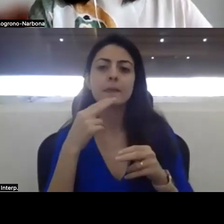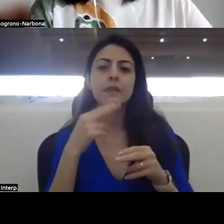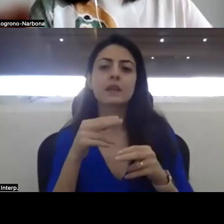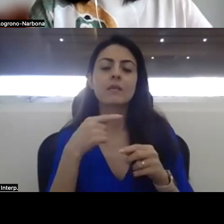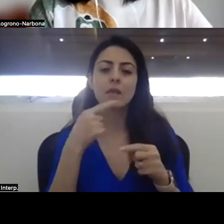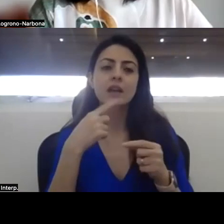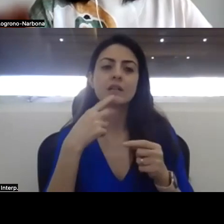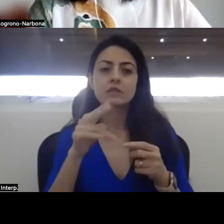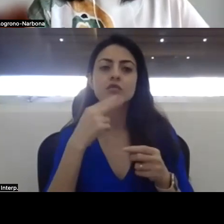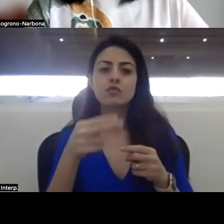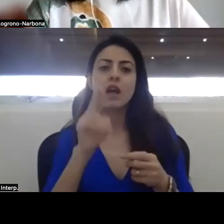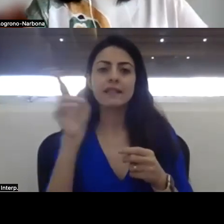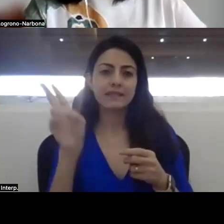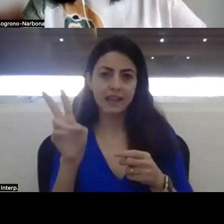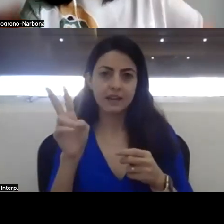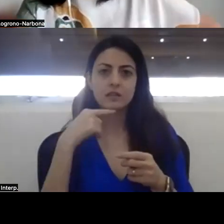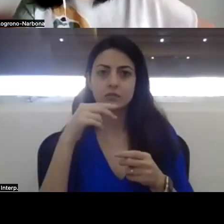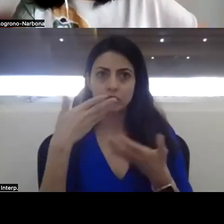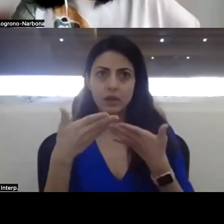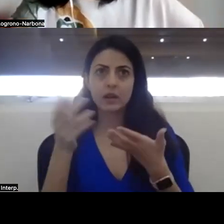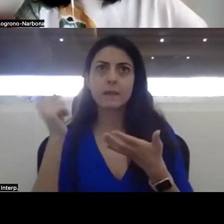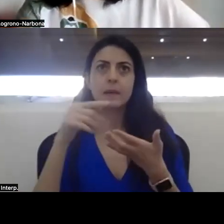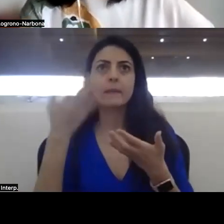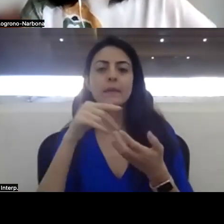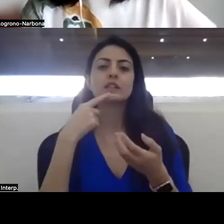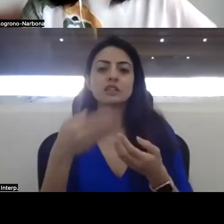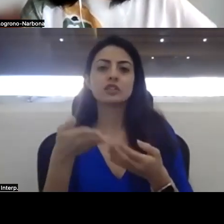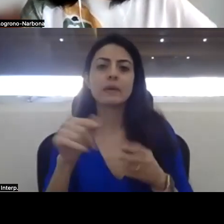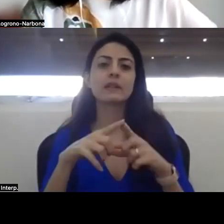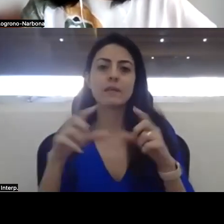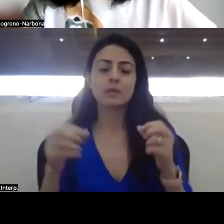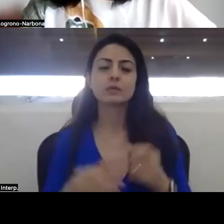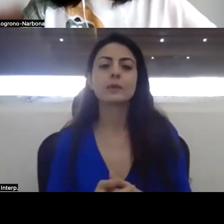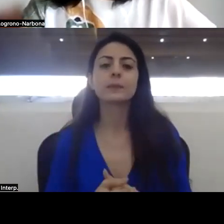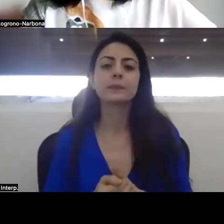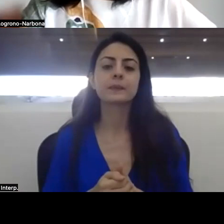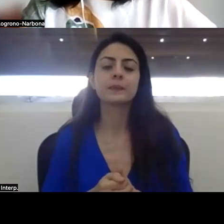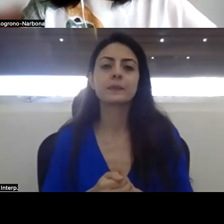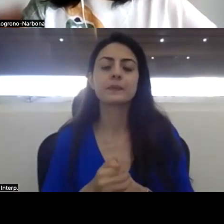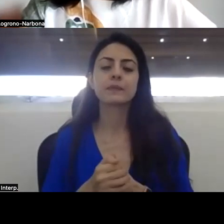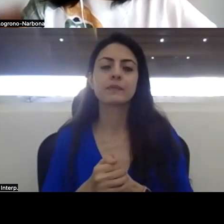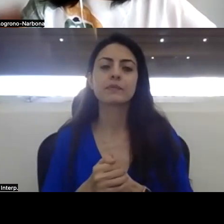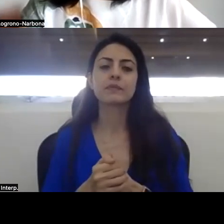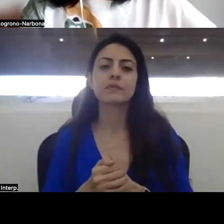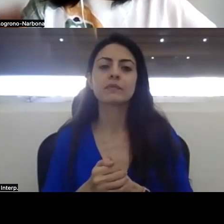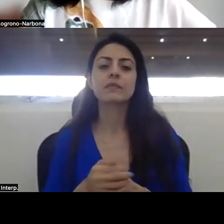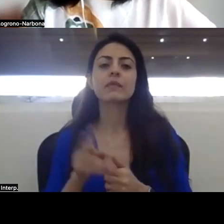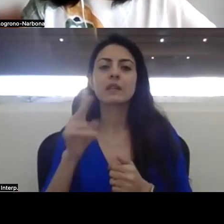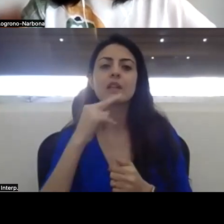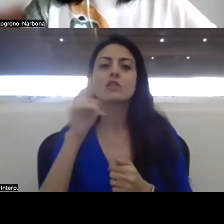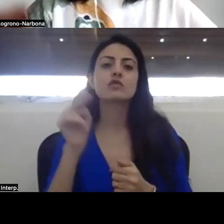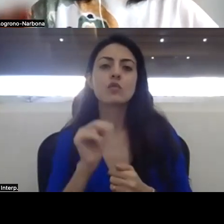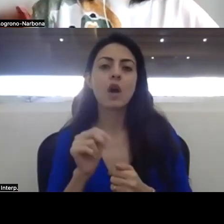that Luca mentions is, can Luca share with the participants or